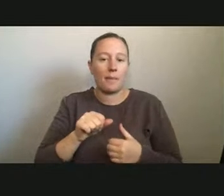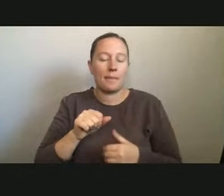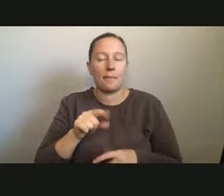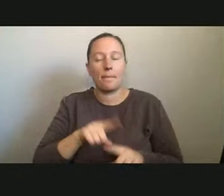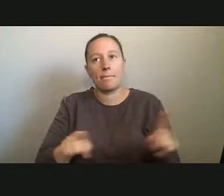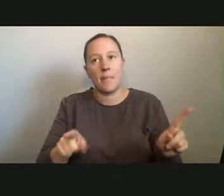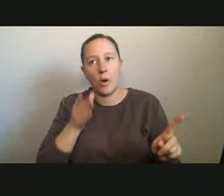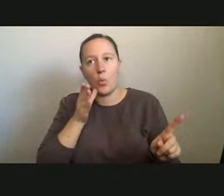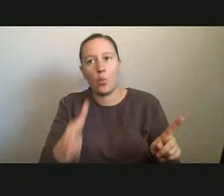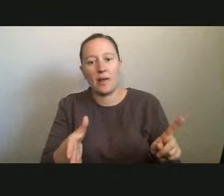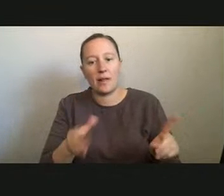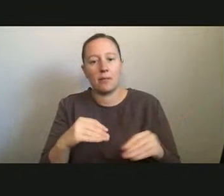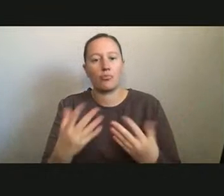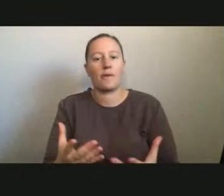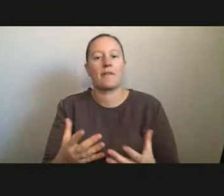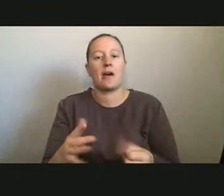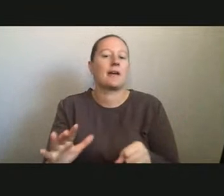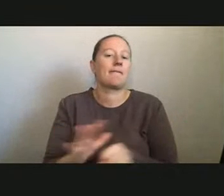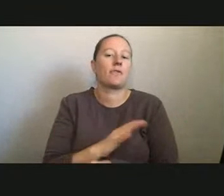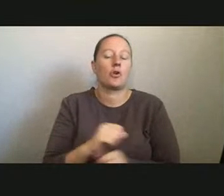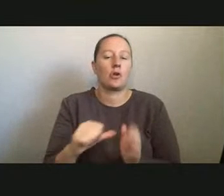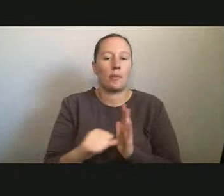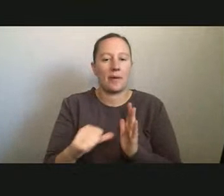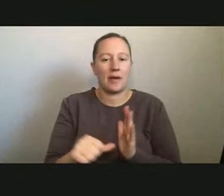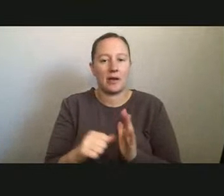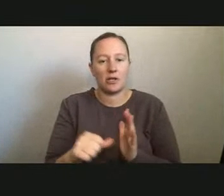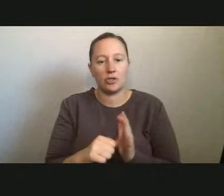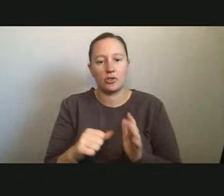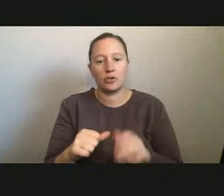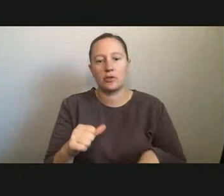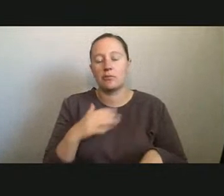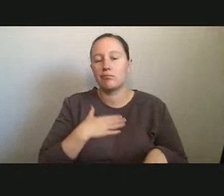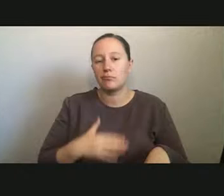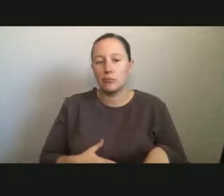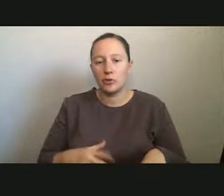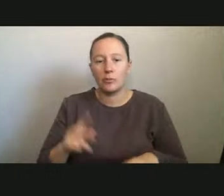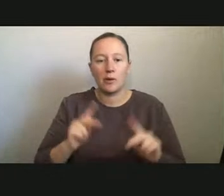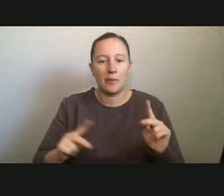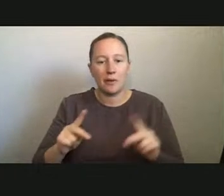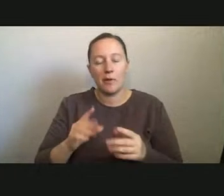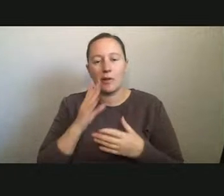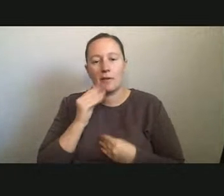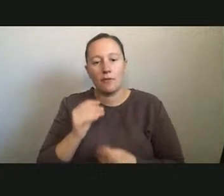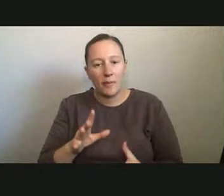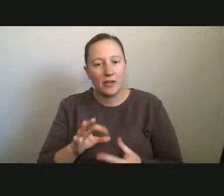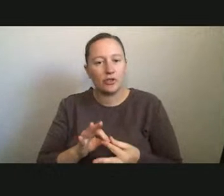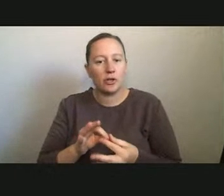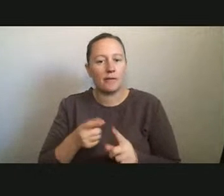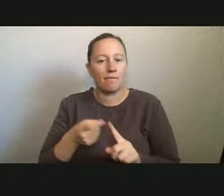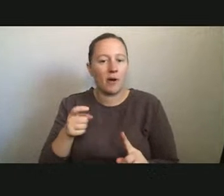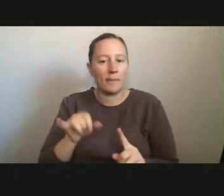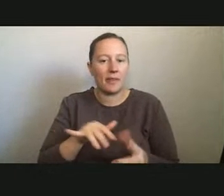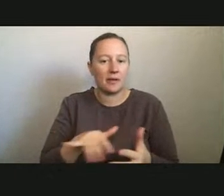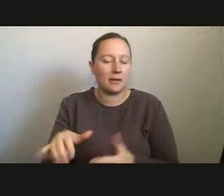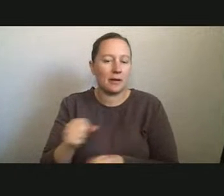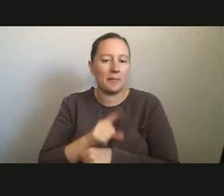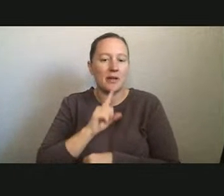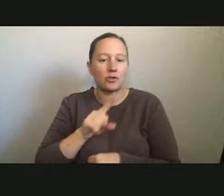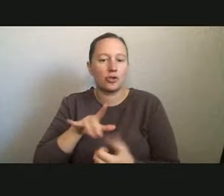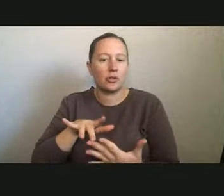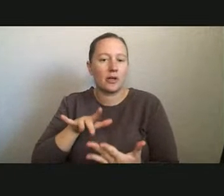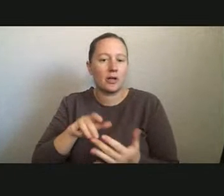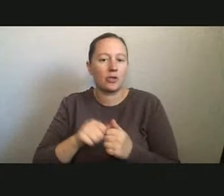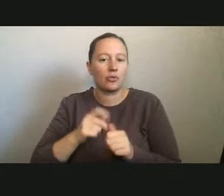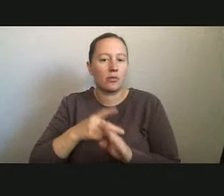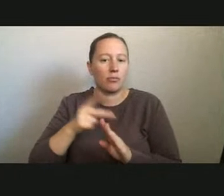will provide a full PHS, human subjects and clinical trials information form for the study, and make sure you're in touch with your program